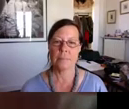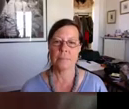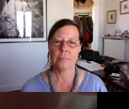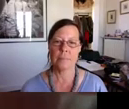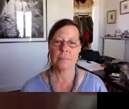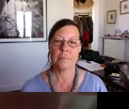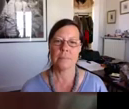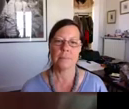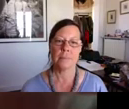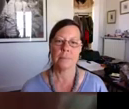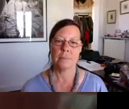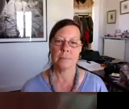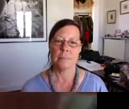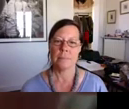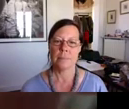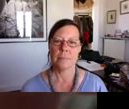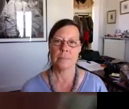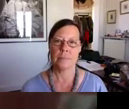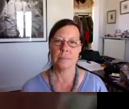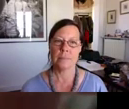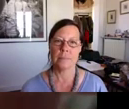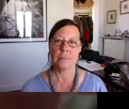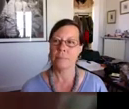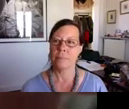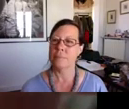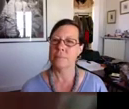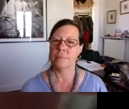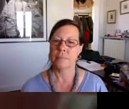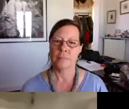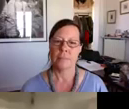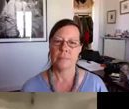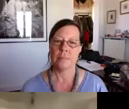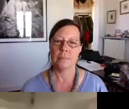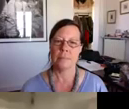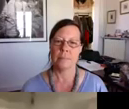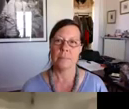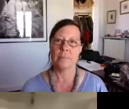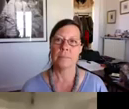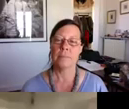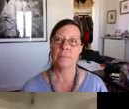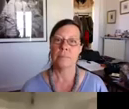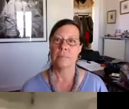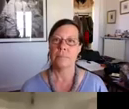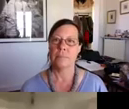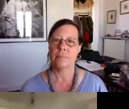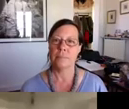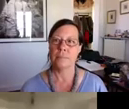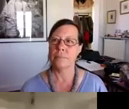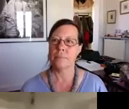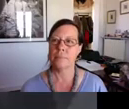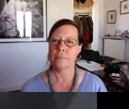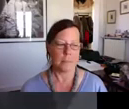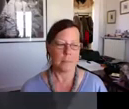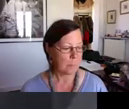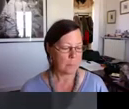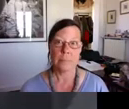misinformation and disinformation to debunk. Doreen Marchione is managing editor of Snopes.com.